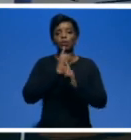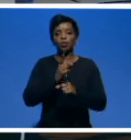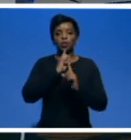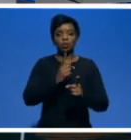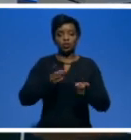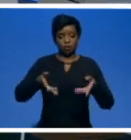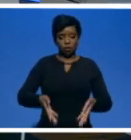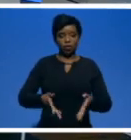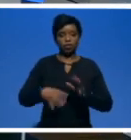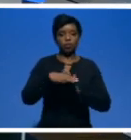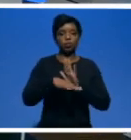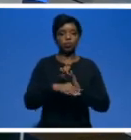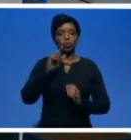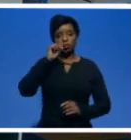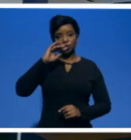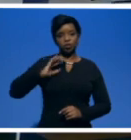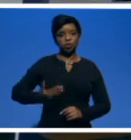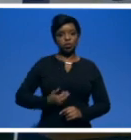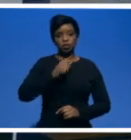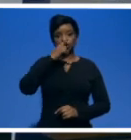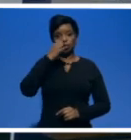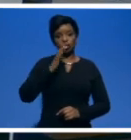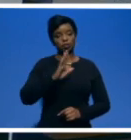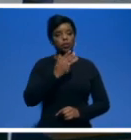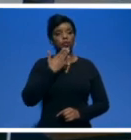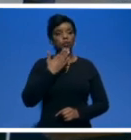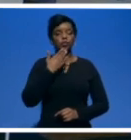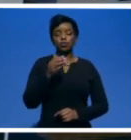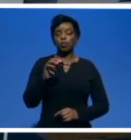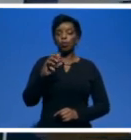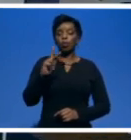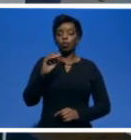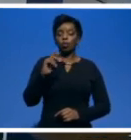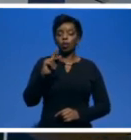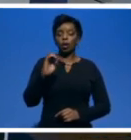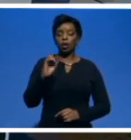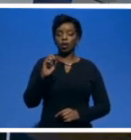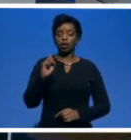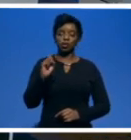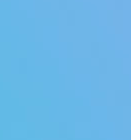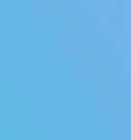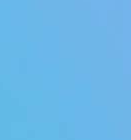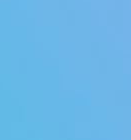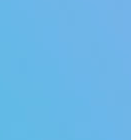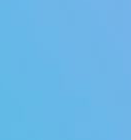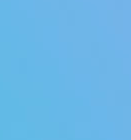Gender Space. I am your host, Koketso, aka Koki Siku, and thank you for tuning